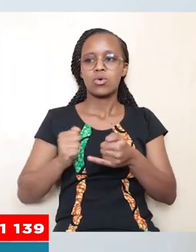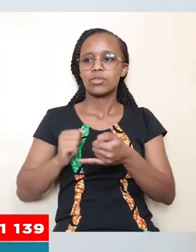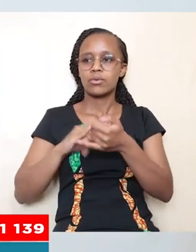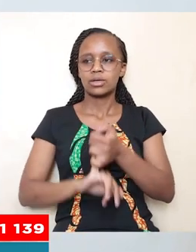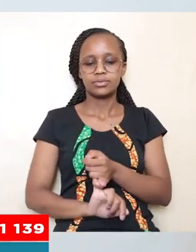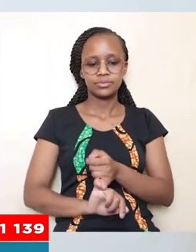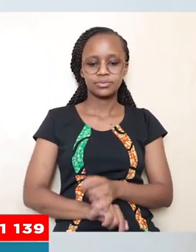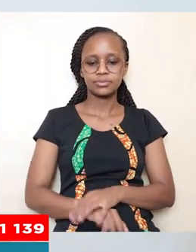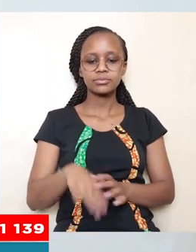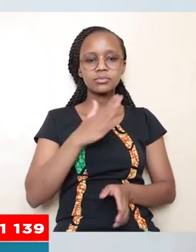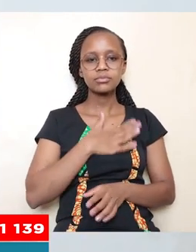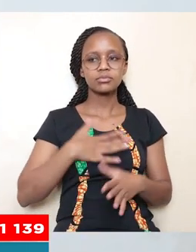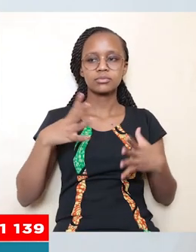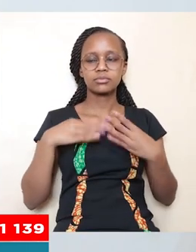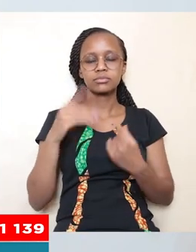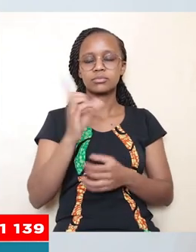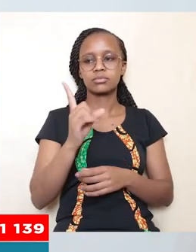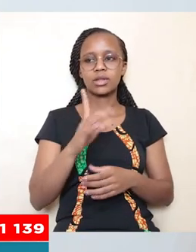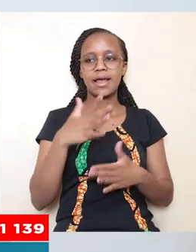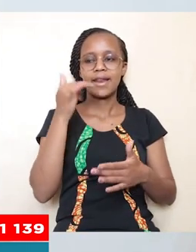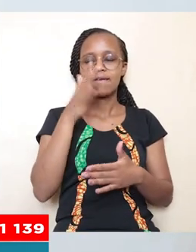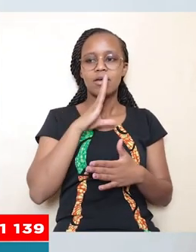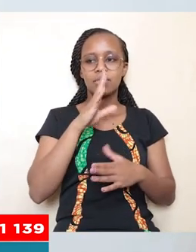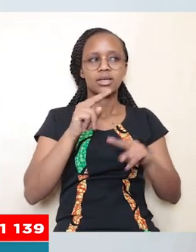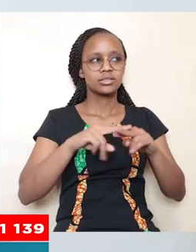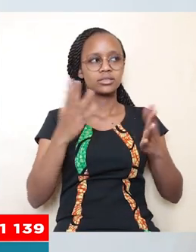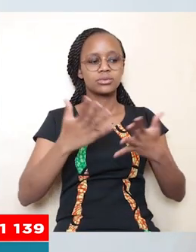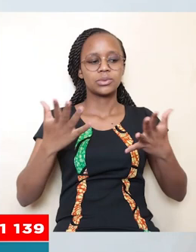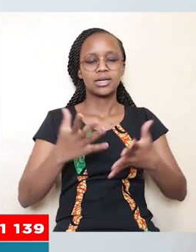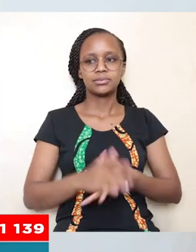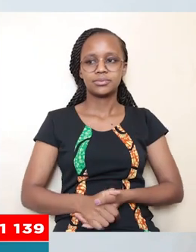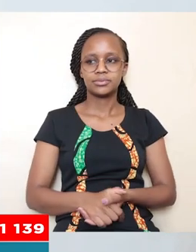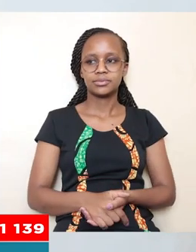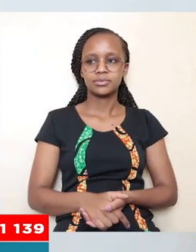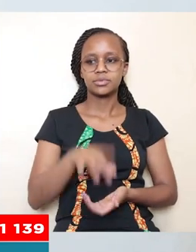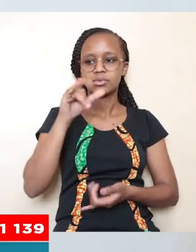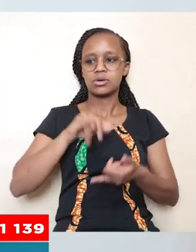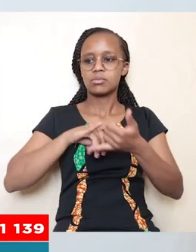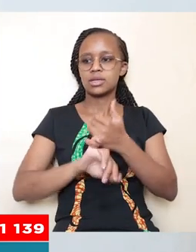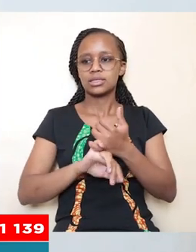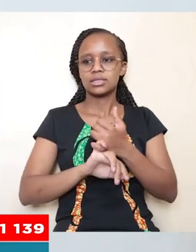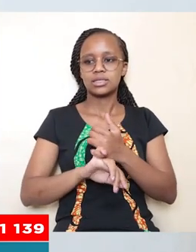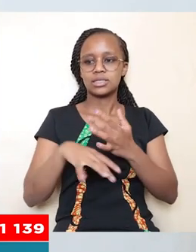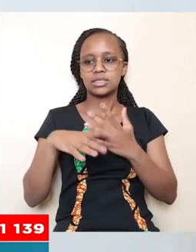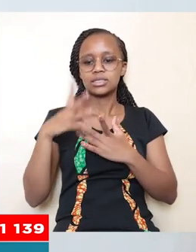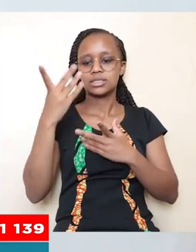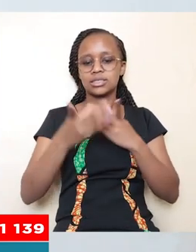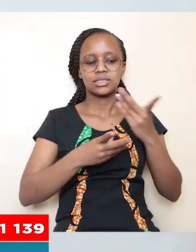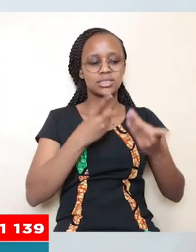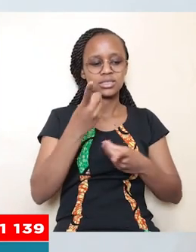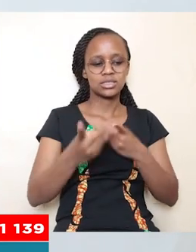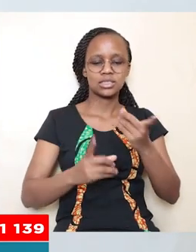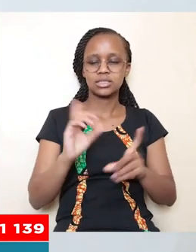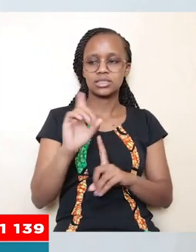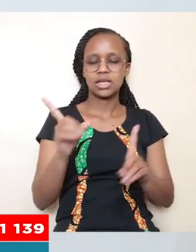wife, please don't allow. Never be in a sitting where your spouse is being